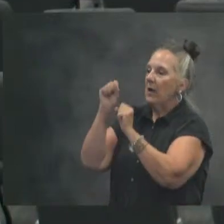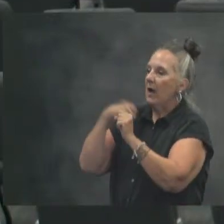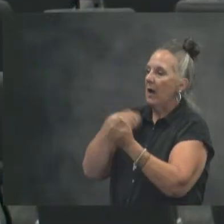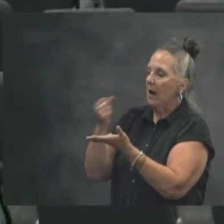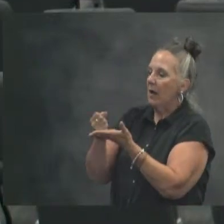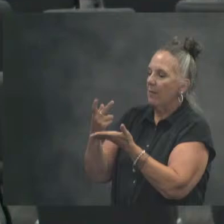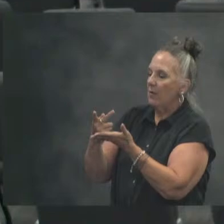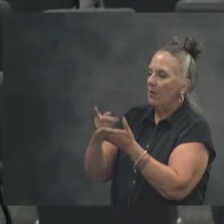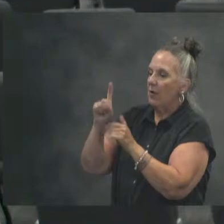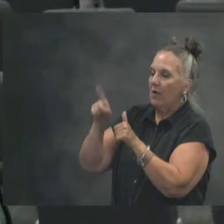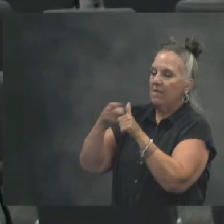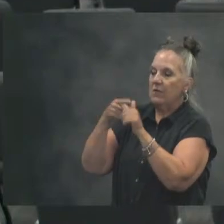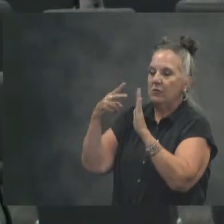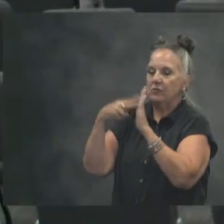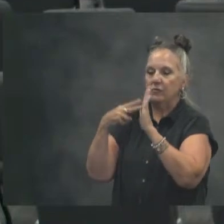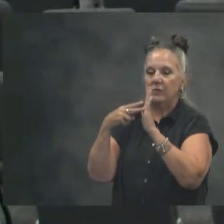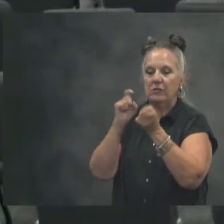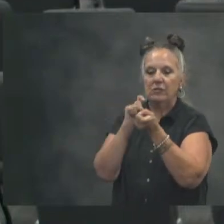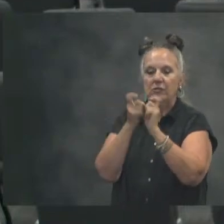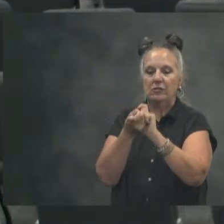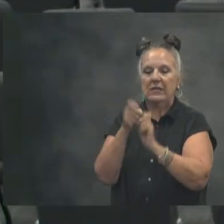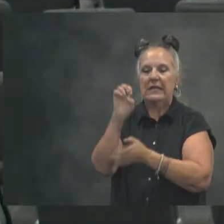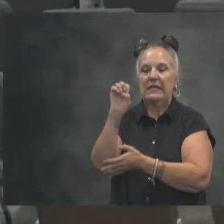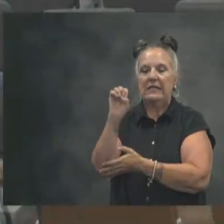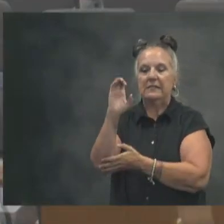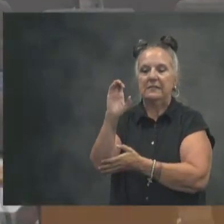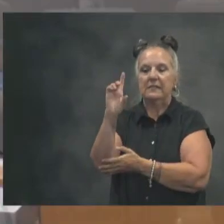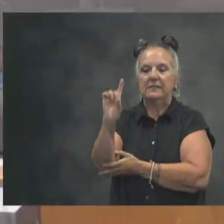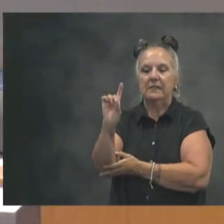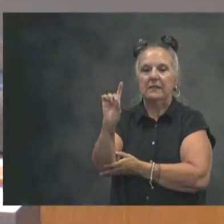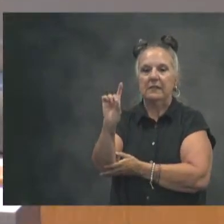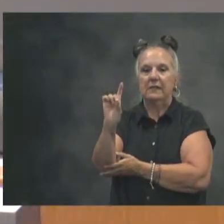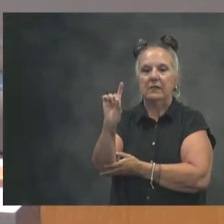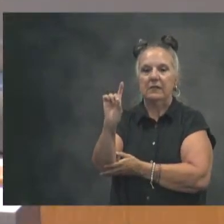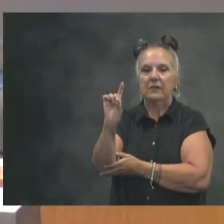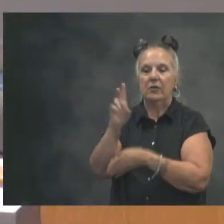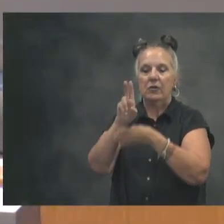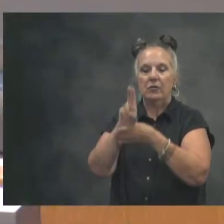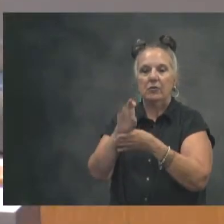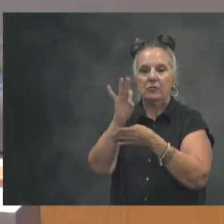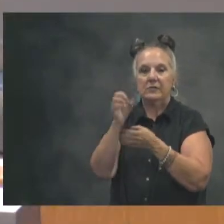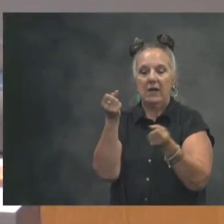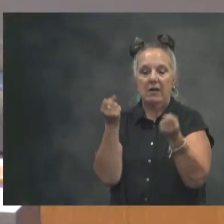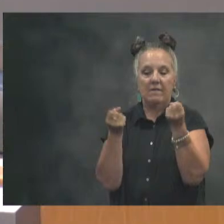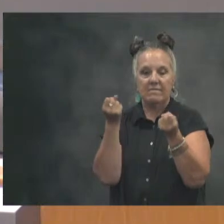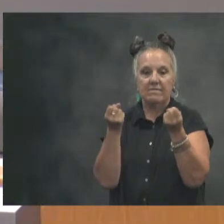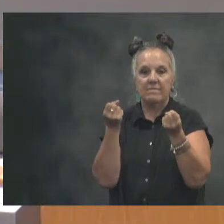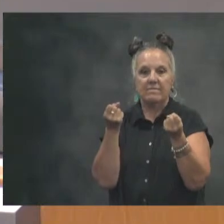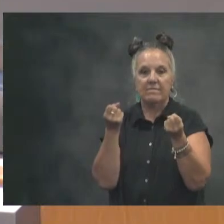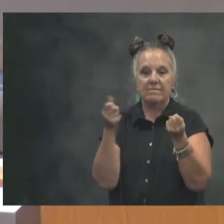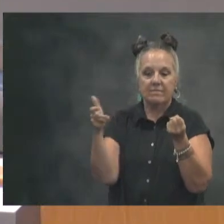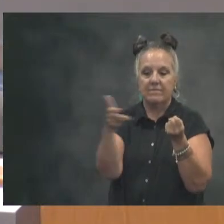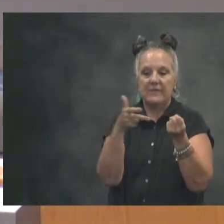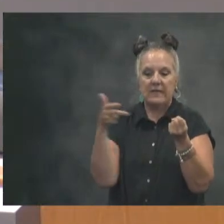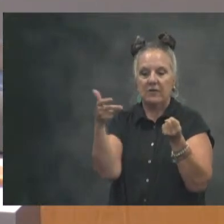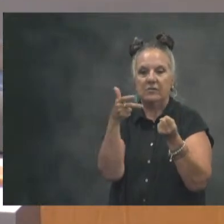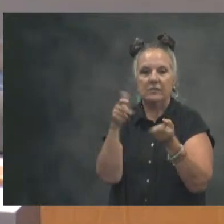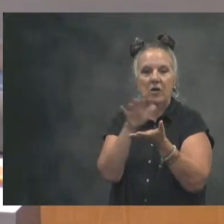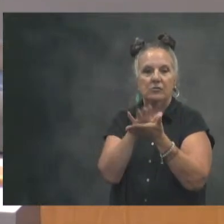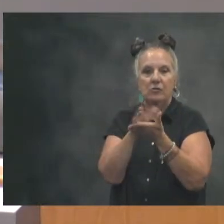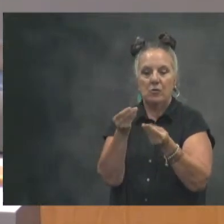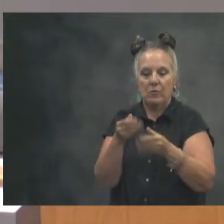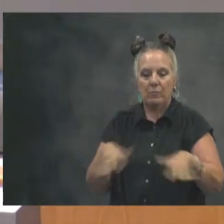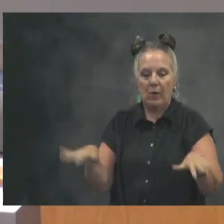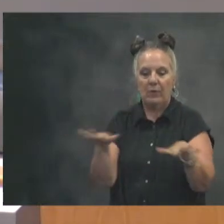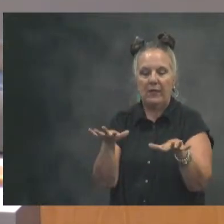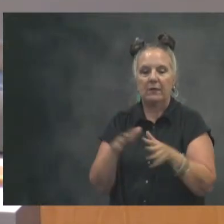the first reading of proposed changes to policy ECD entitled Use of Motorized Vehicles on School Property.